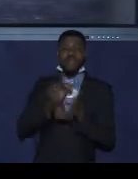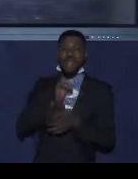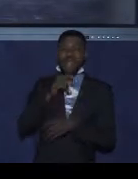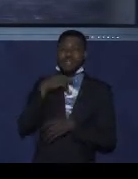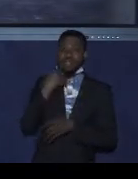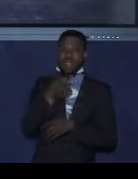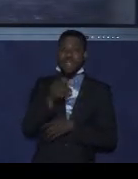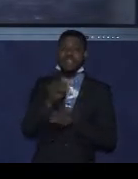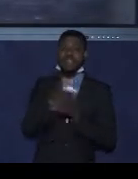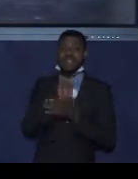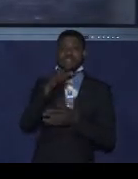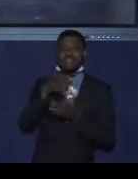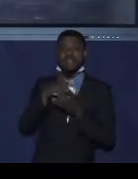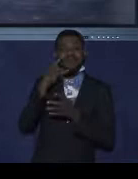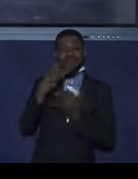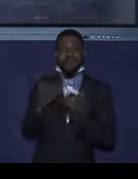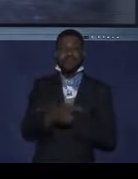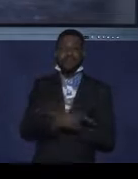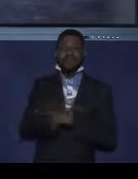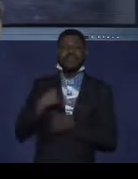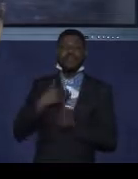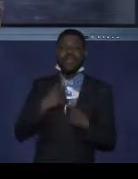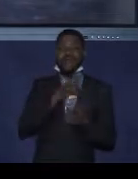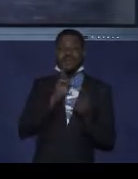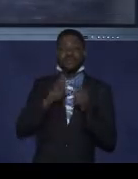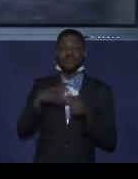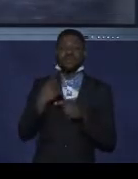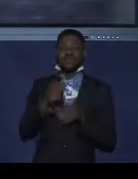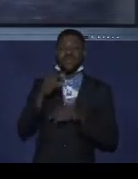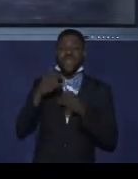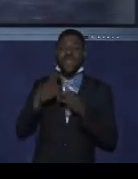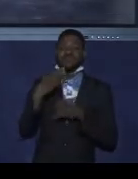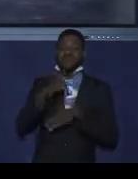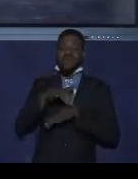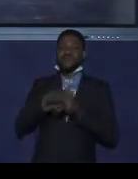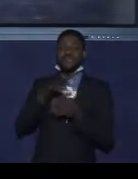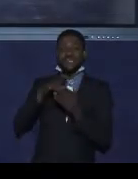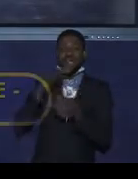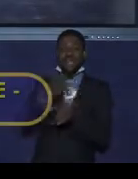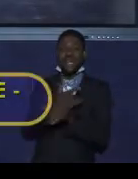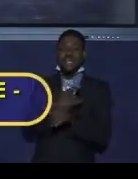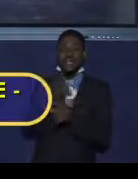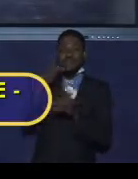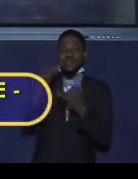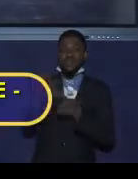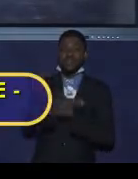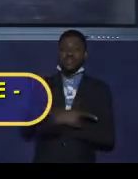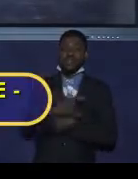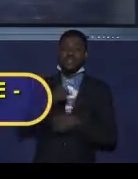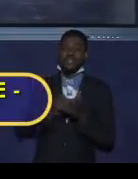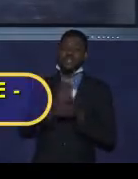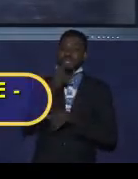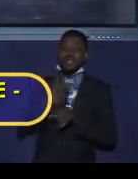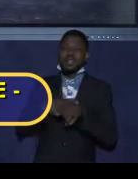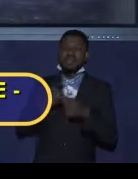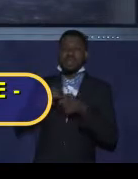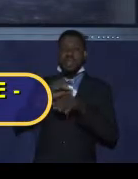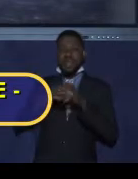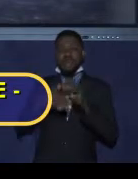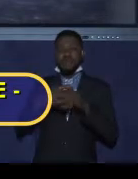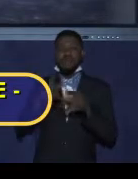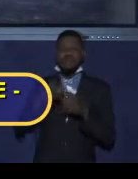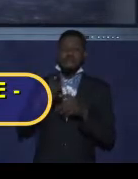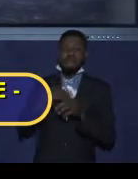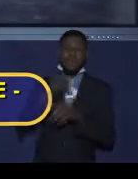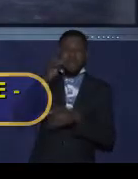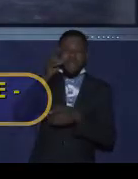note, I say that's it for today. We have come to the end of the English Studies lesson for today. It's time to hand it